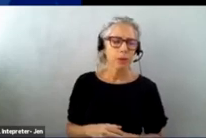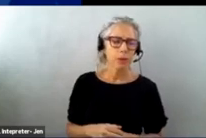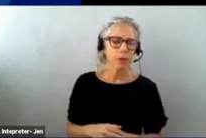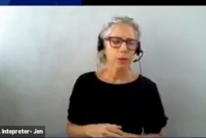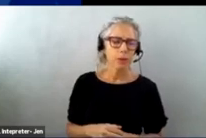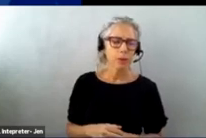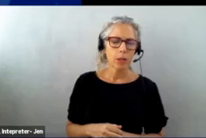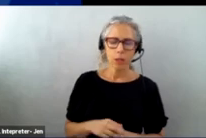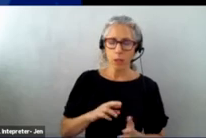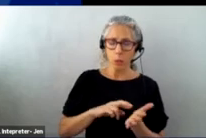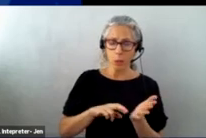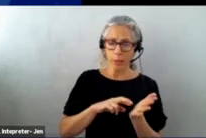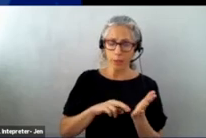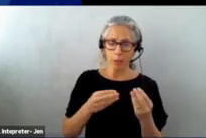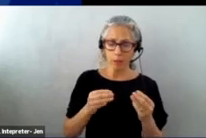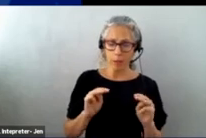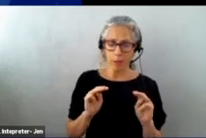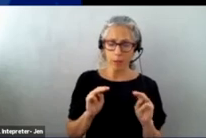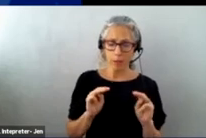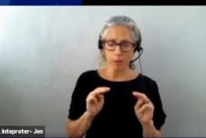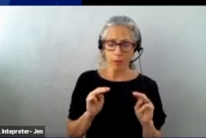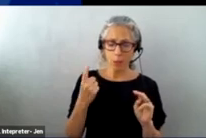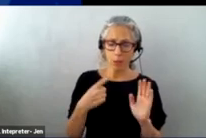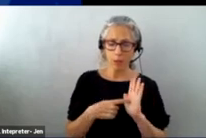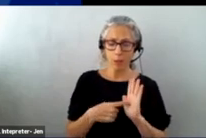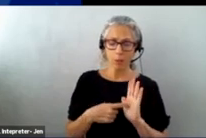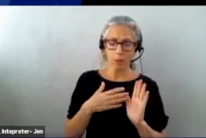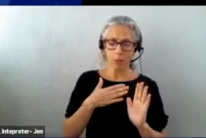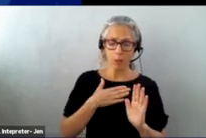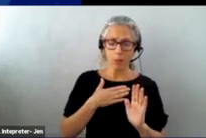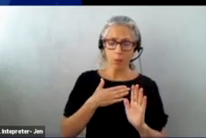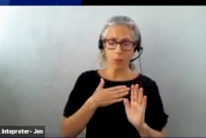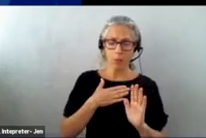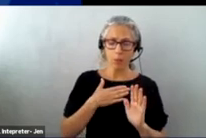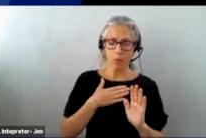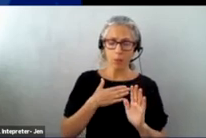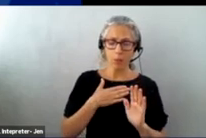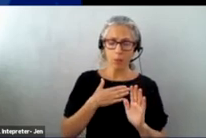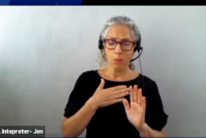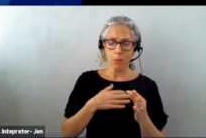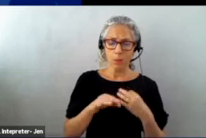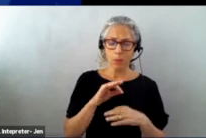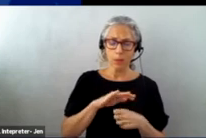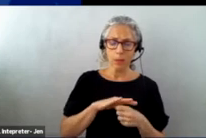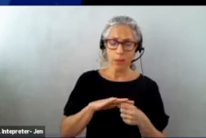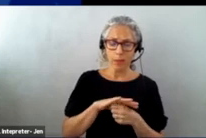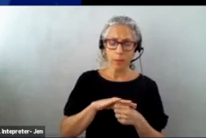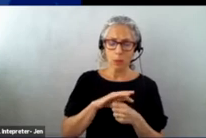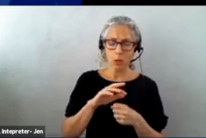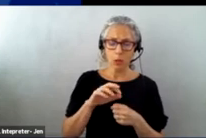actual research, you know, methods, an example, I replaced a neighborhood